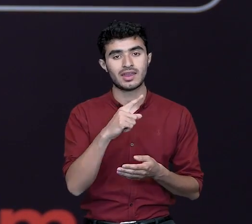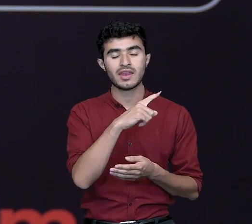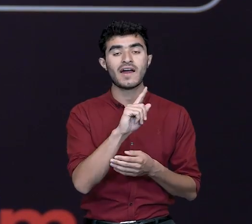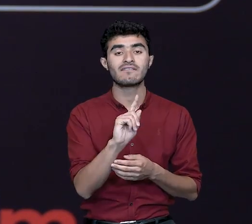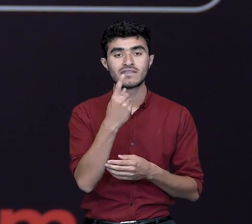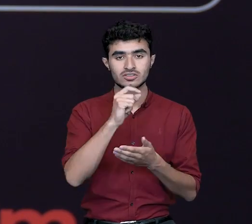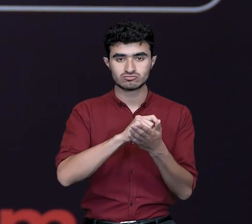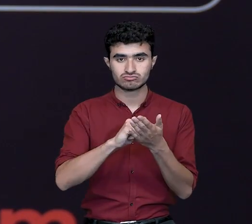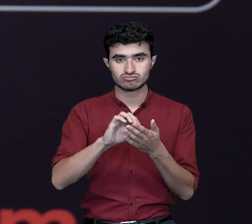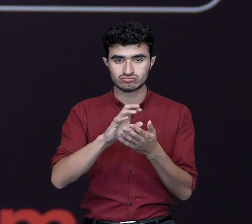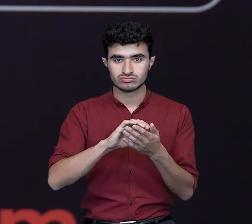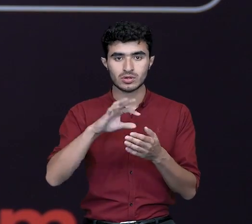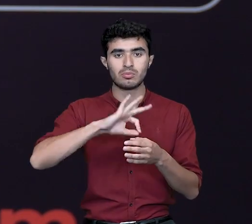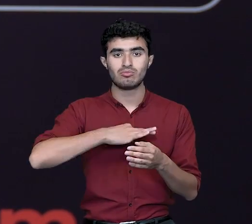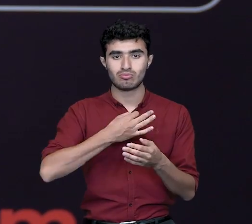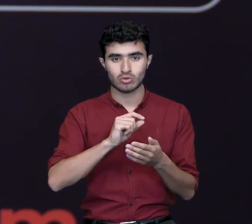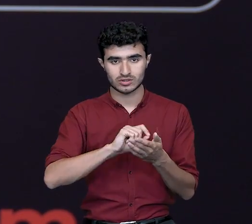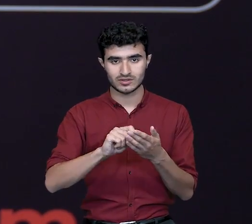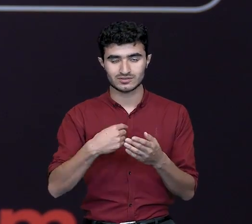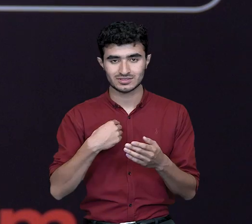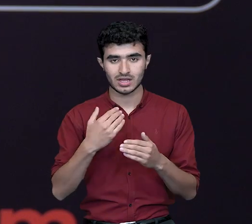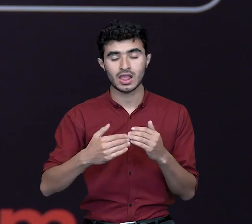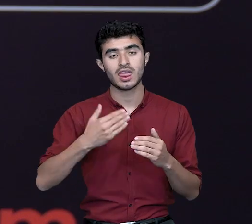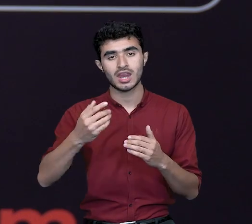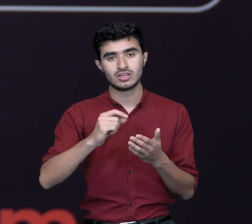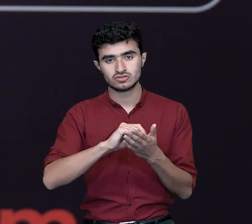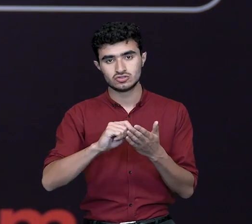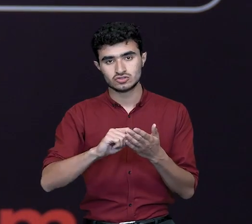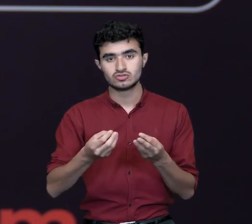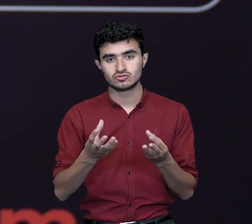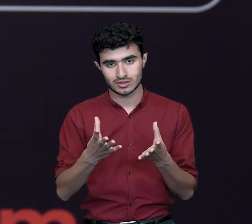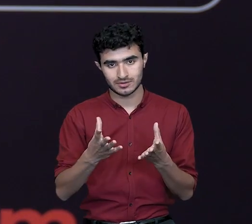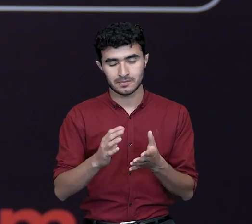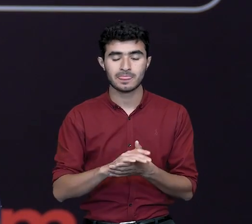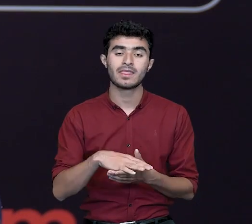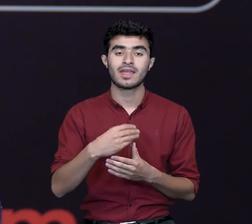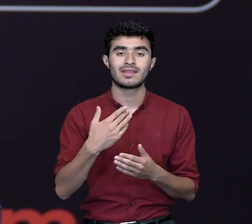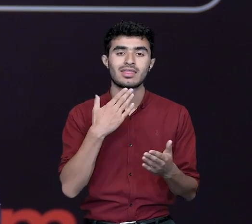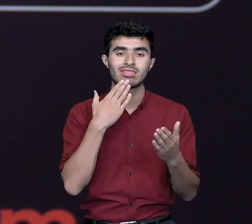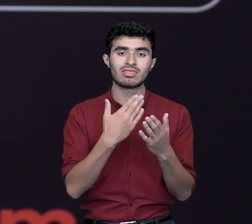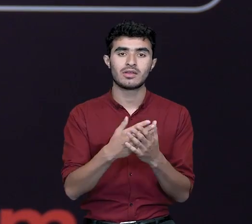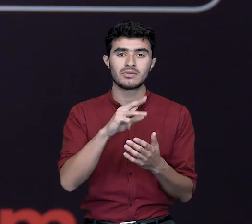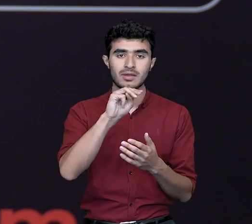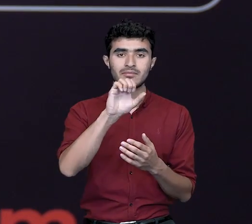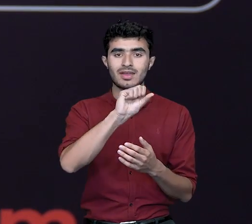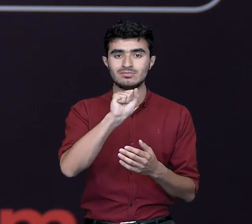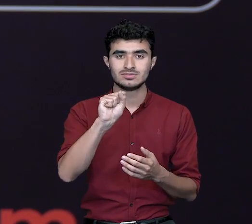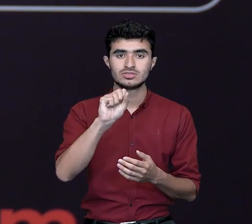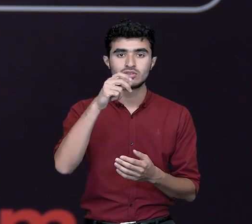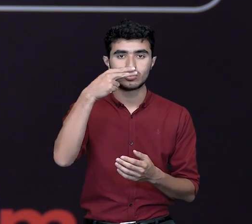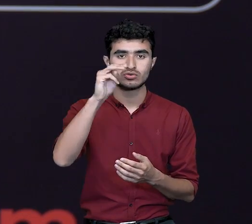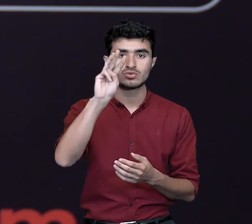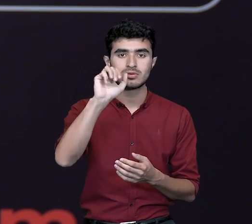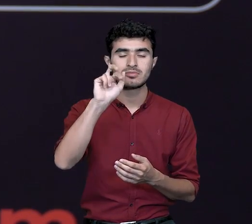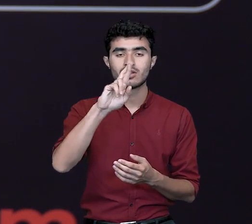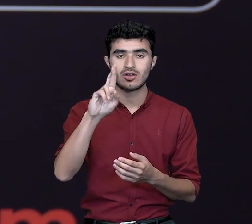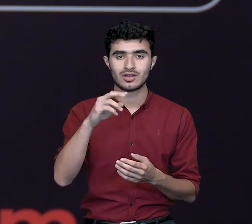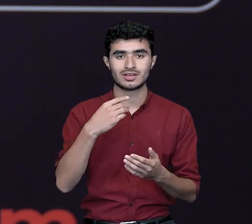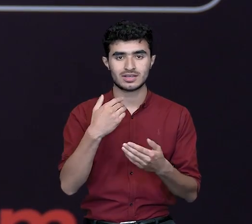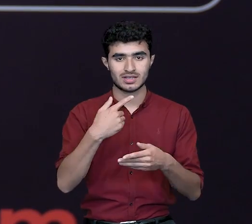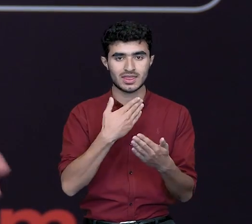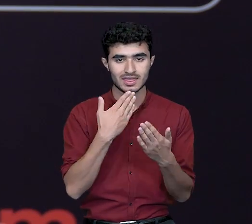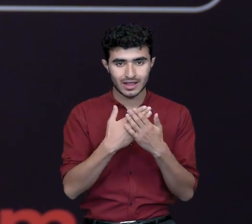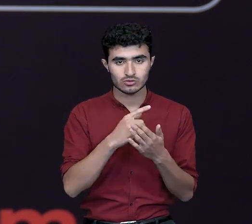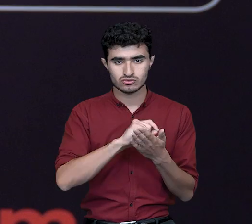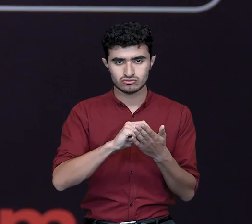and those were my first pieces of poetry, and they also encouraged me in writing it. And also a special thanks to Miss Homer Arshad for helping